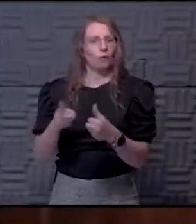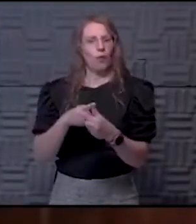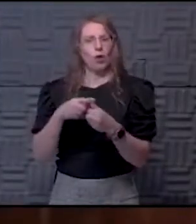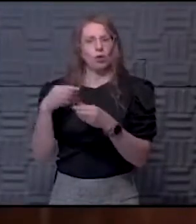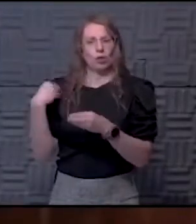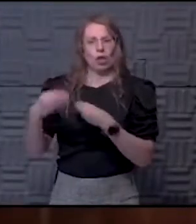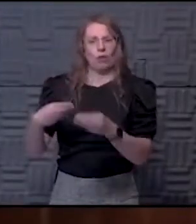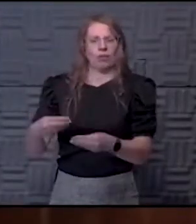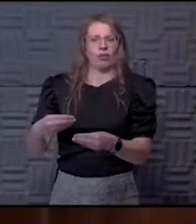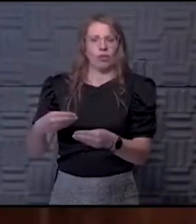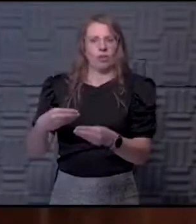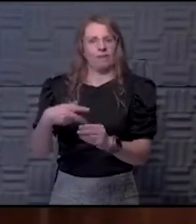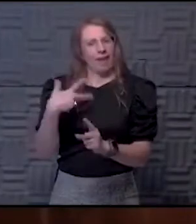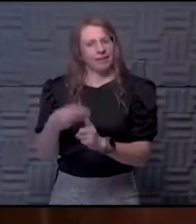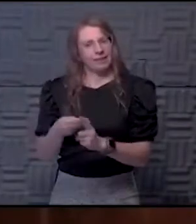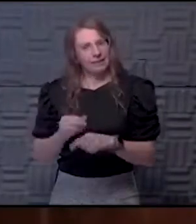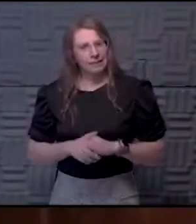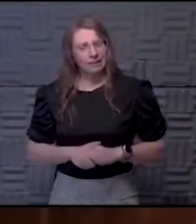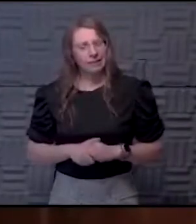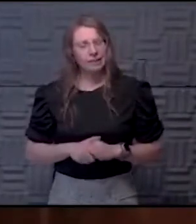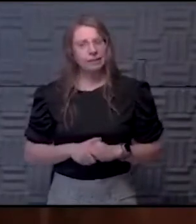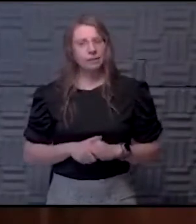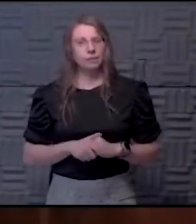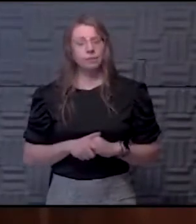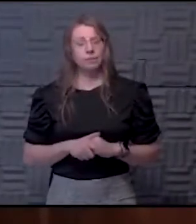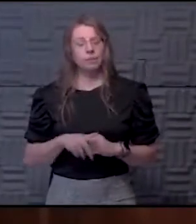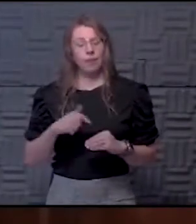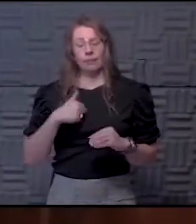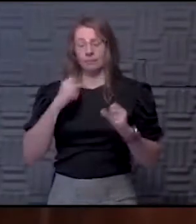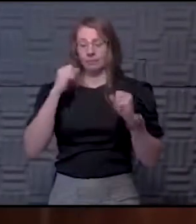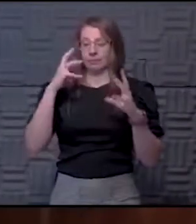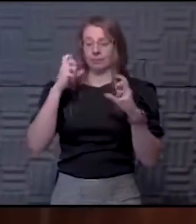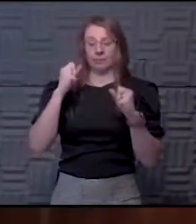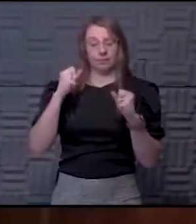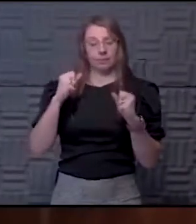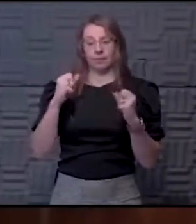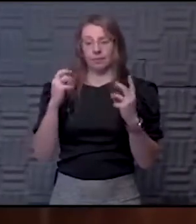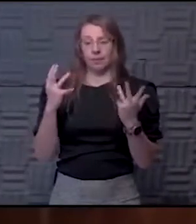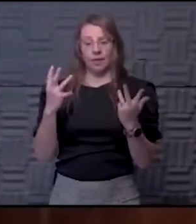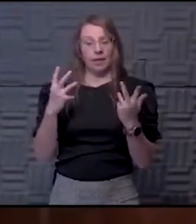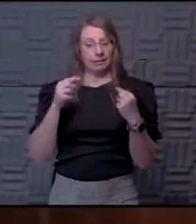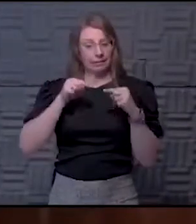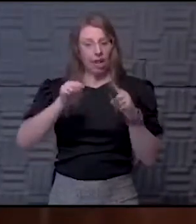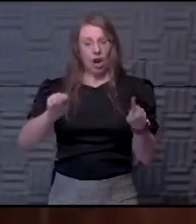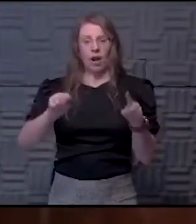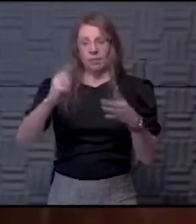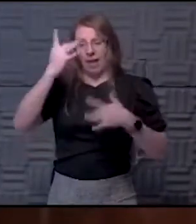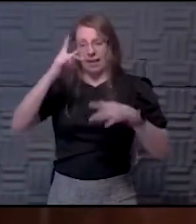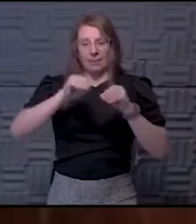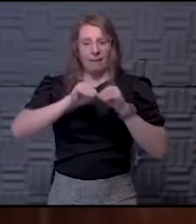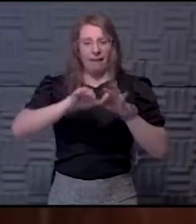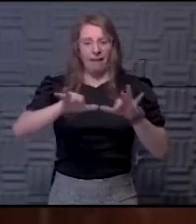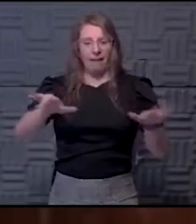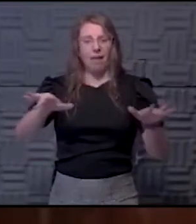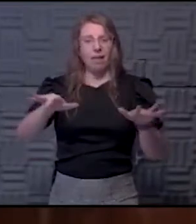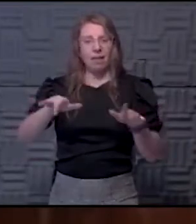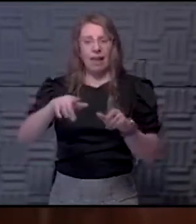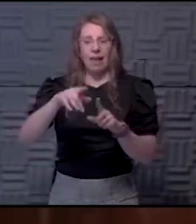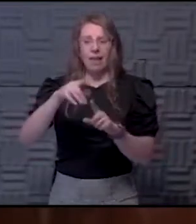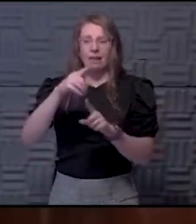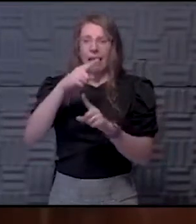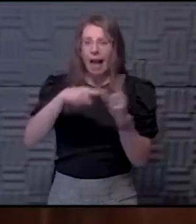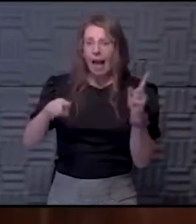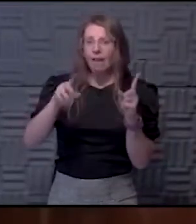first-generation vaccine. So I do marvel that we could be in the midst of a pandemic that have taken